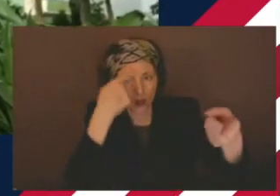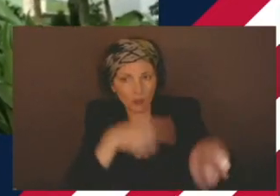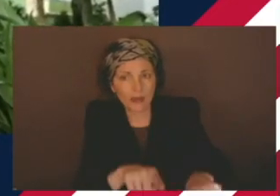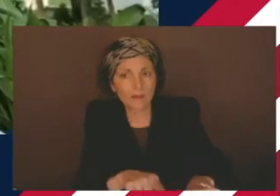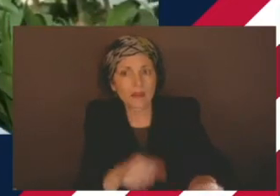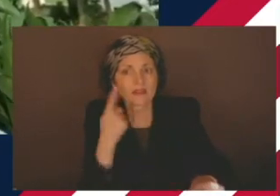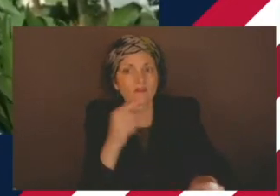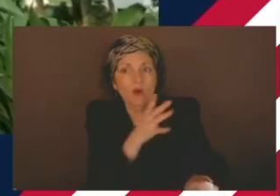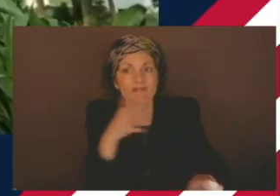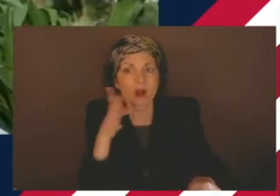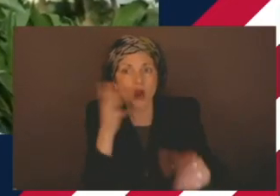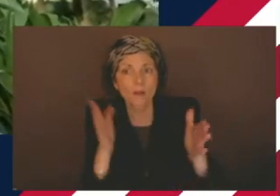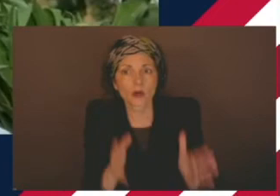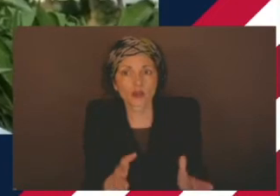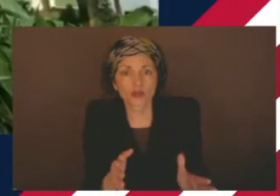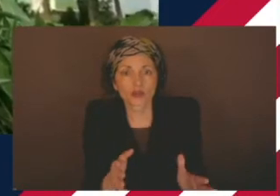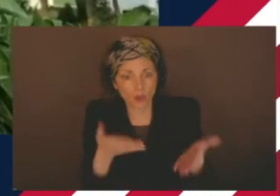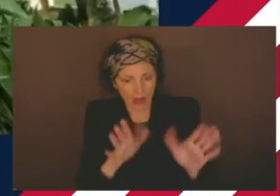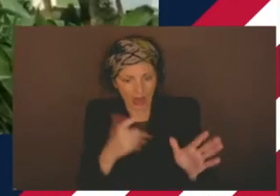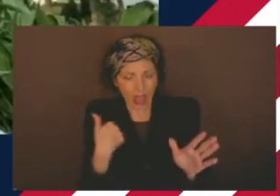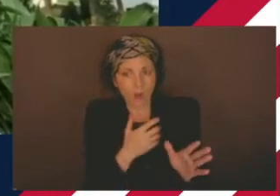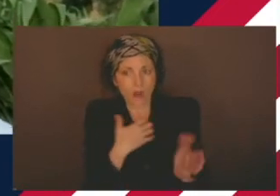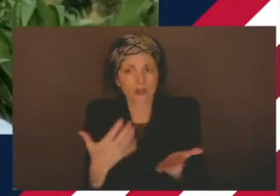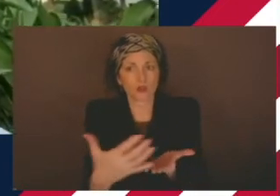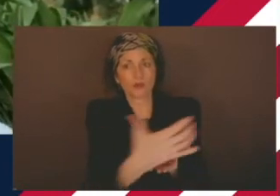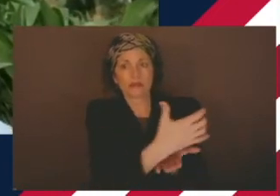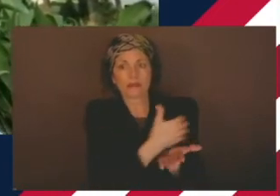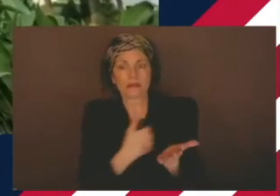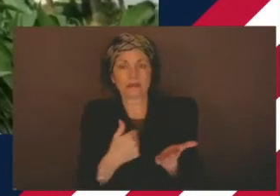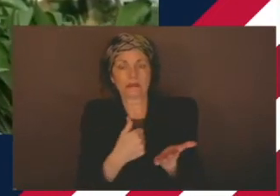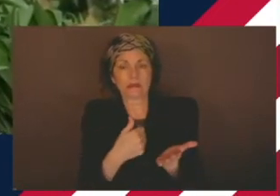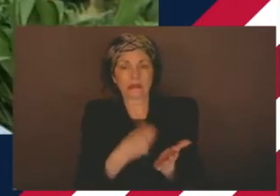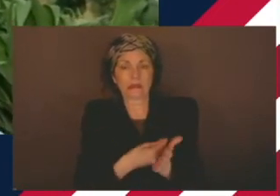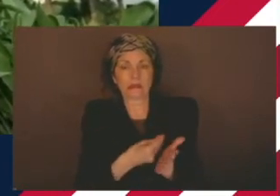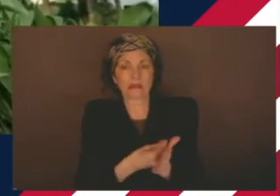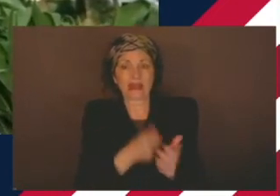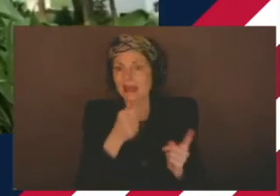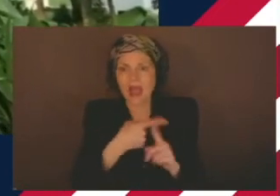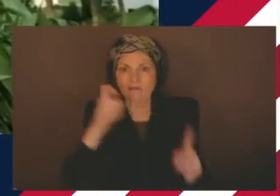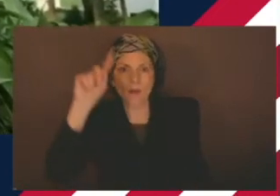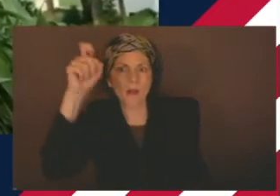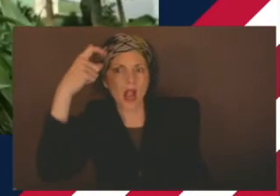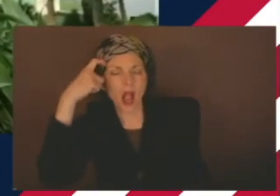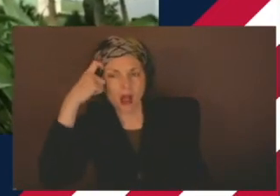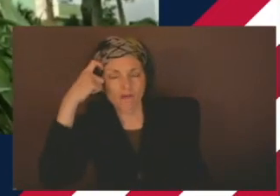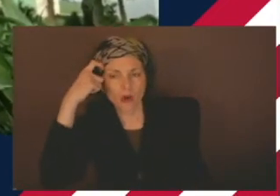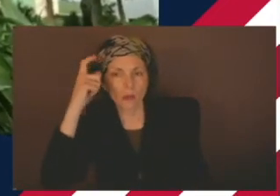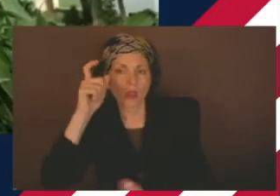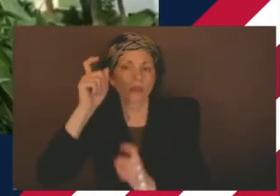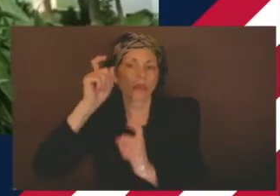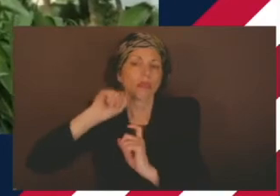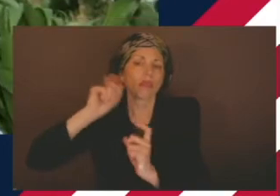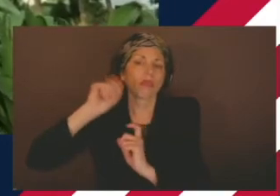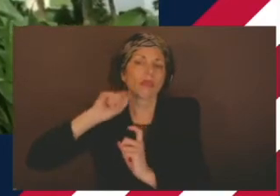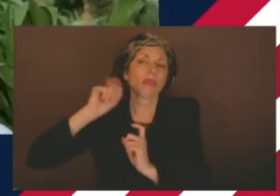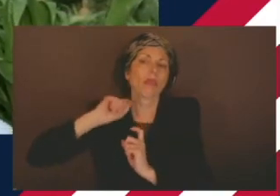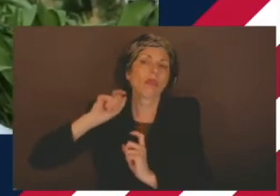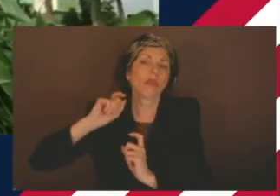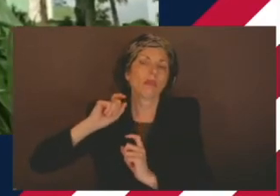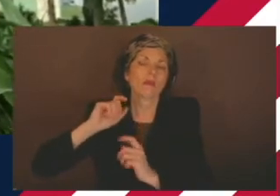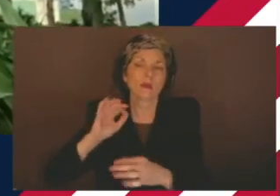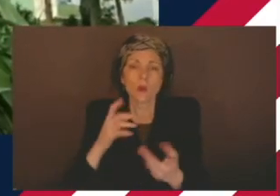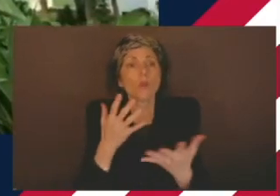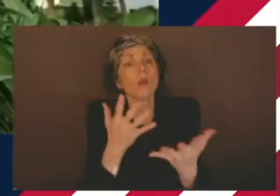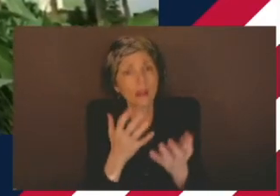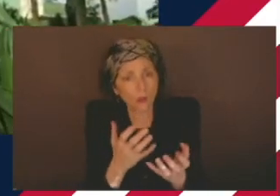income from the marketplace and not from government payments. We only want to be helped with government payments when we